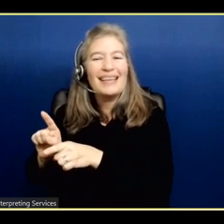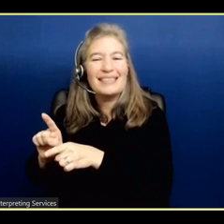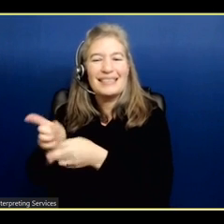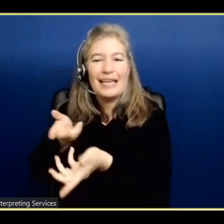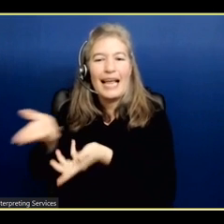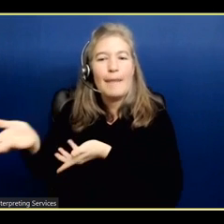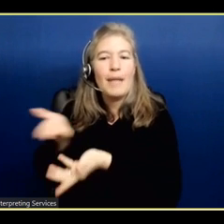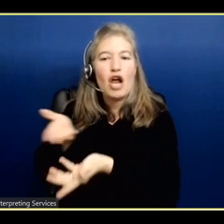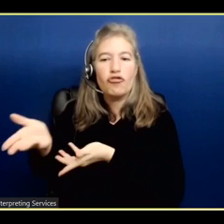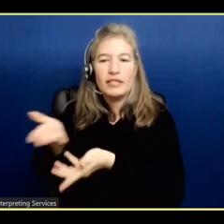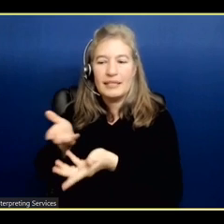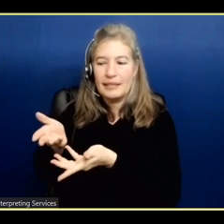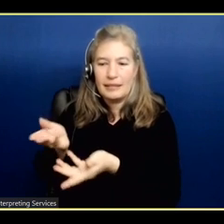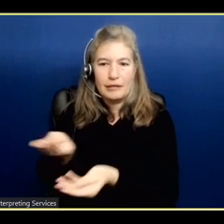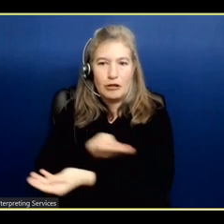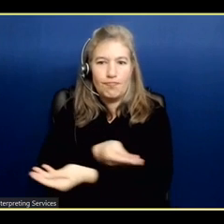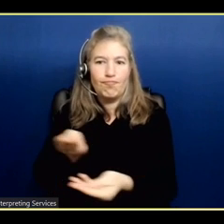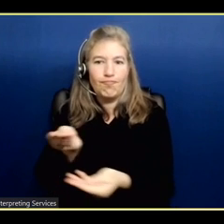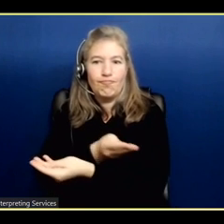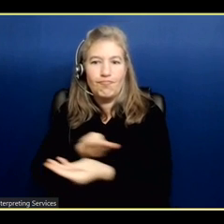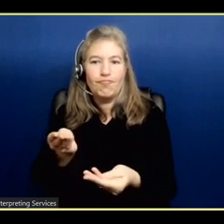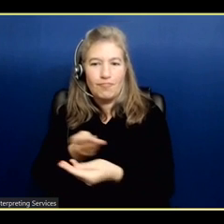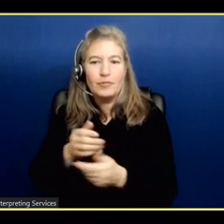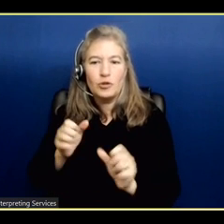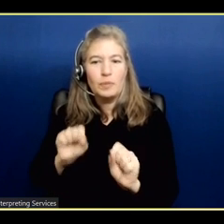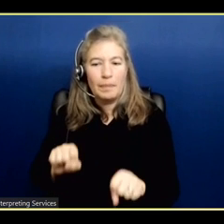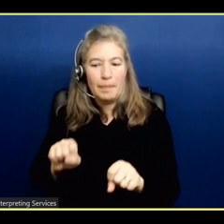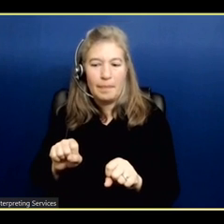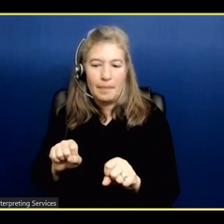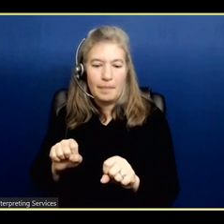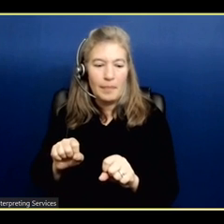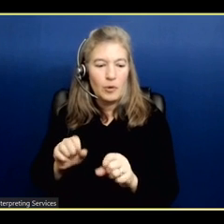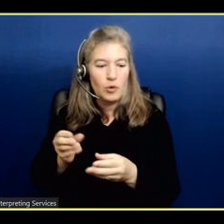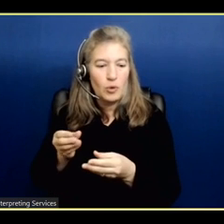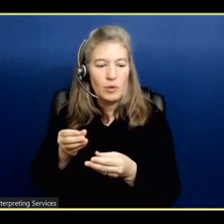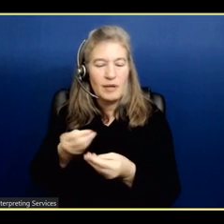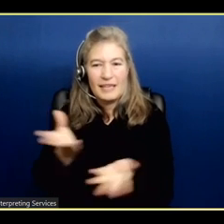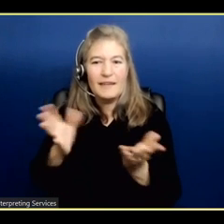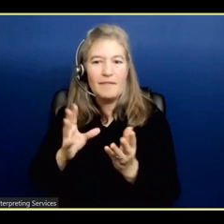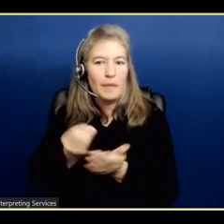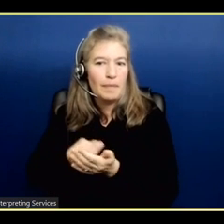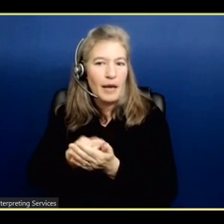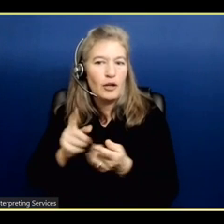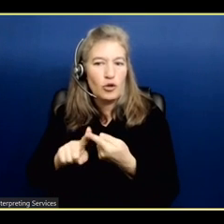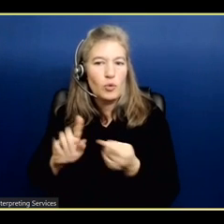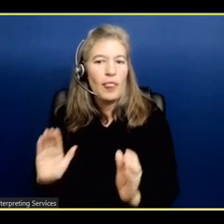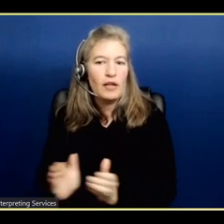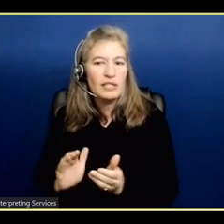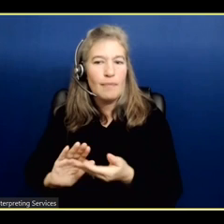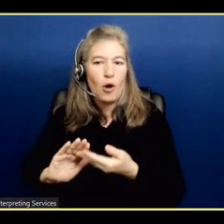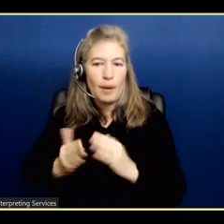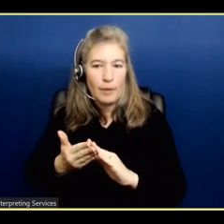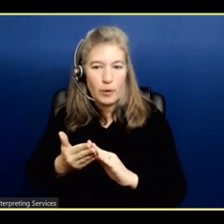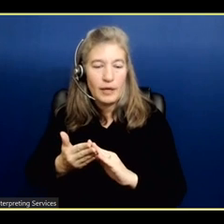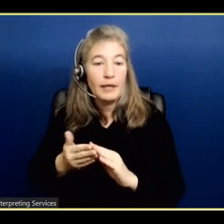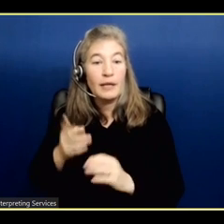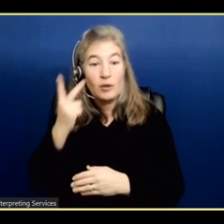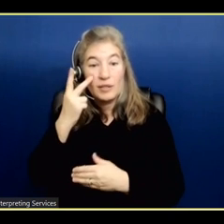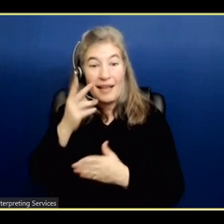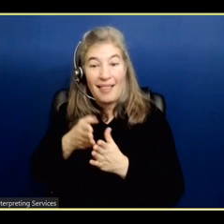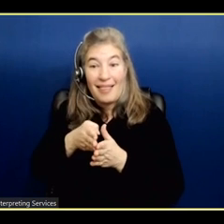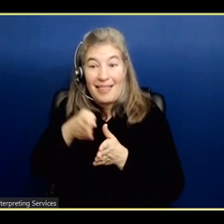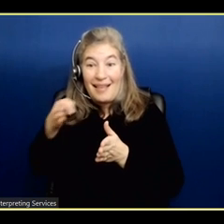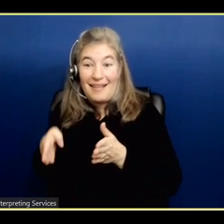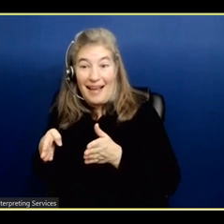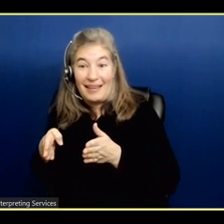what's next, maybe we can ask organizations, what do you need now? And maybe that's the only question. It's probably money to secure health,